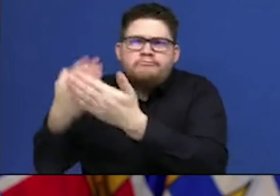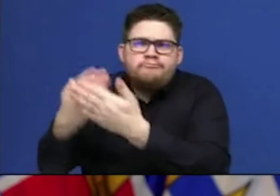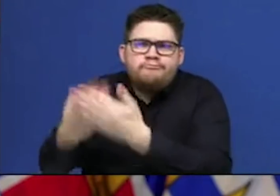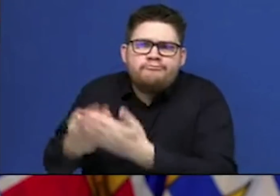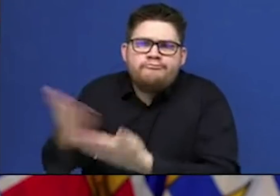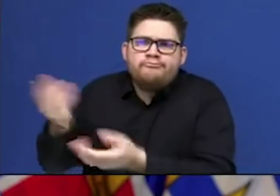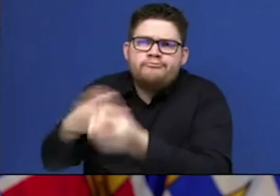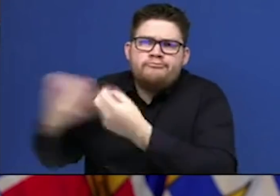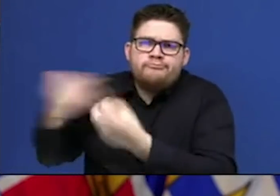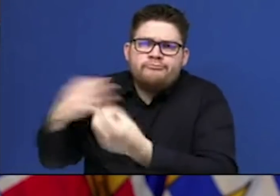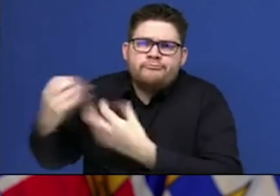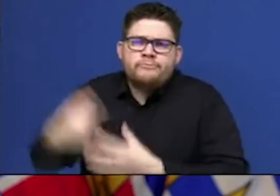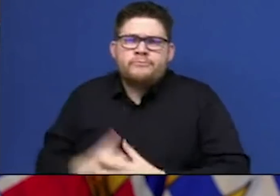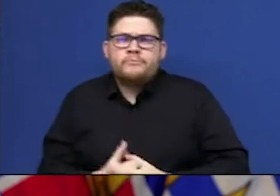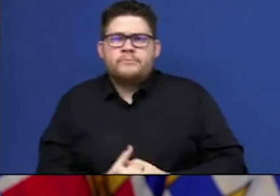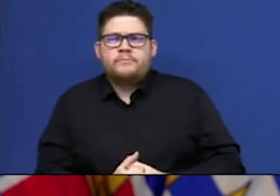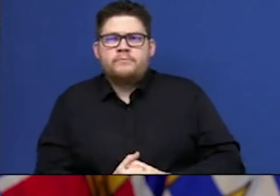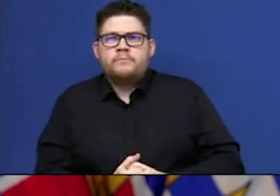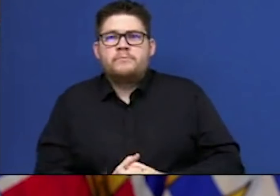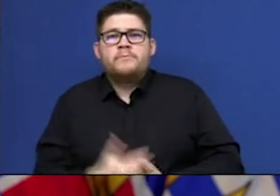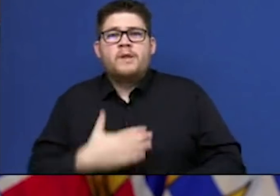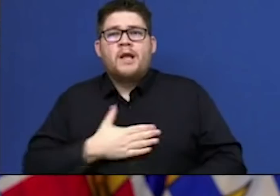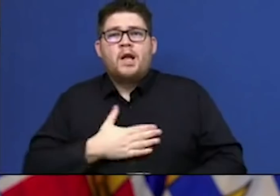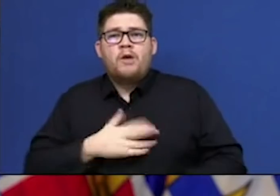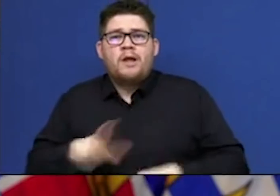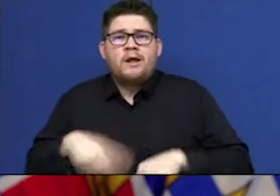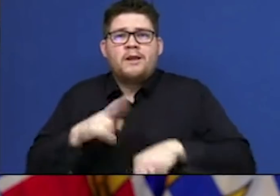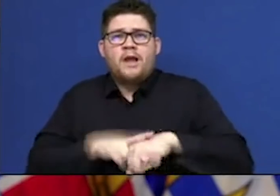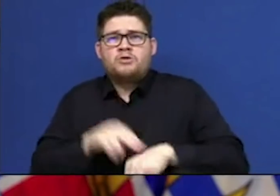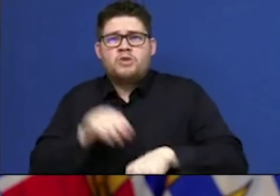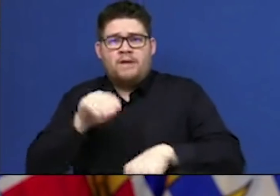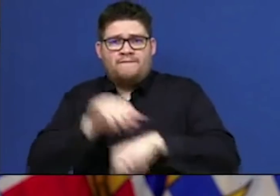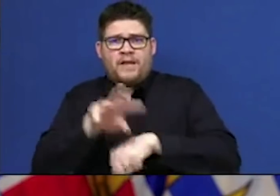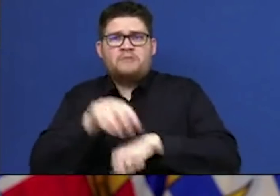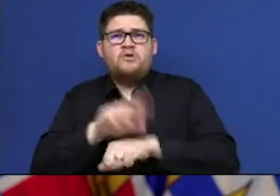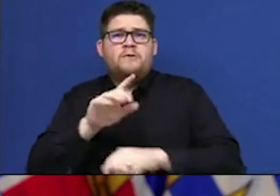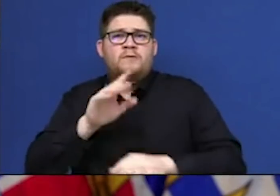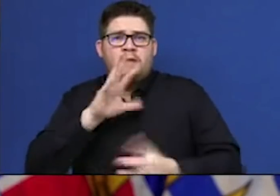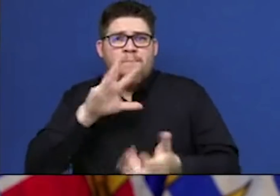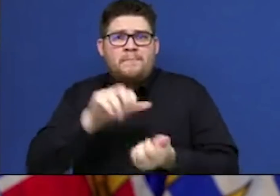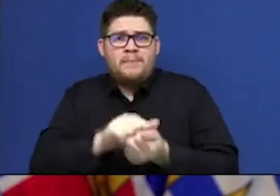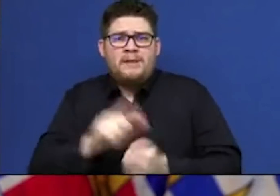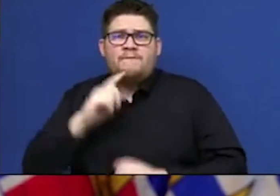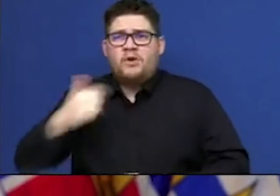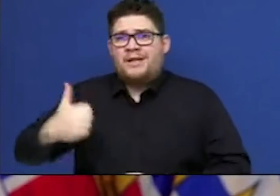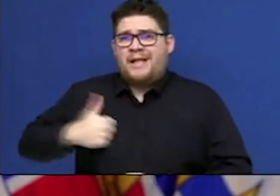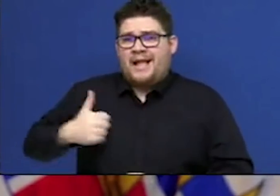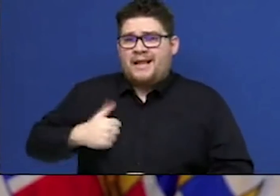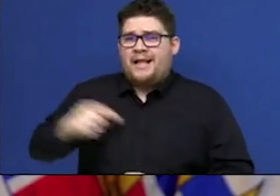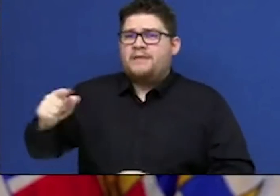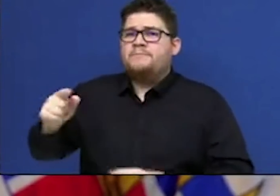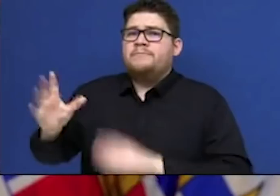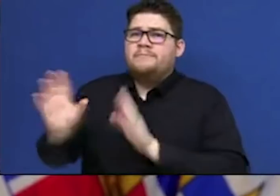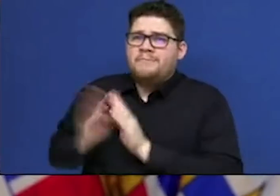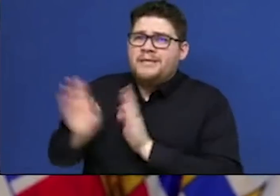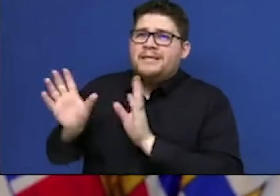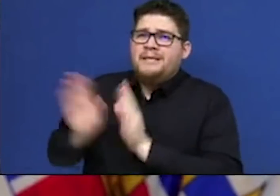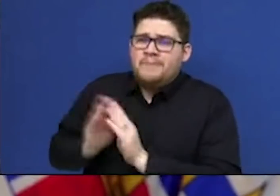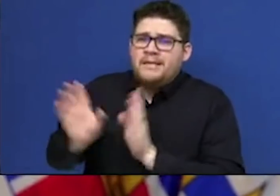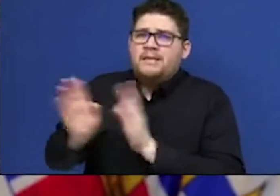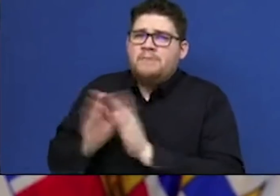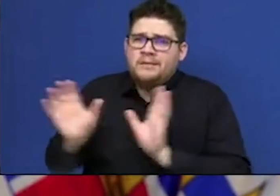on Immunization, has again, over the weekend, we've had many discussions, and today, because we